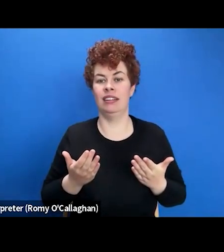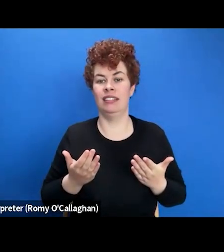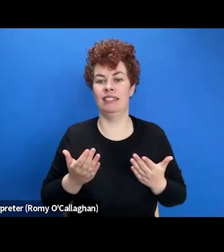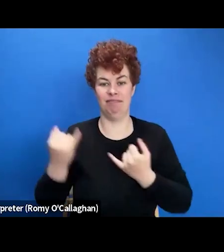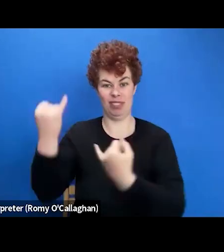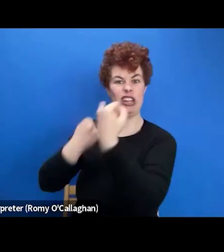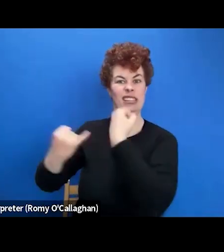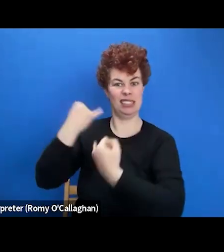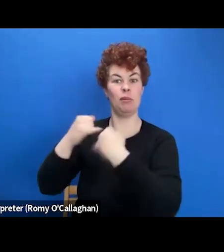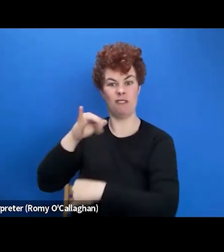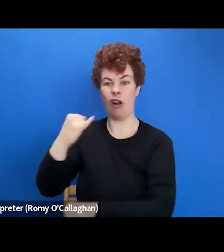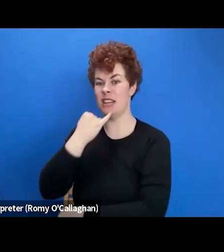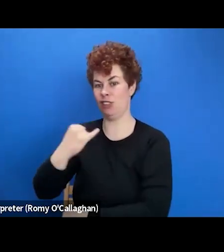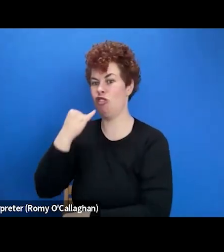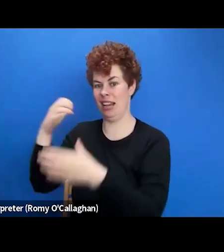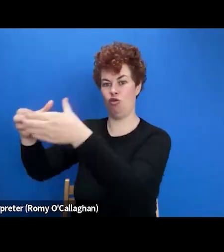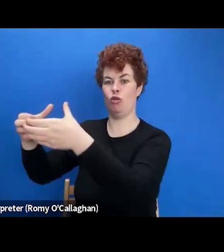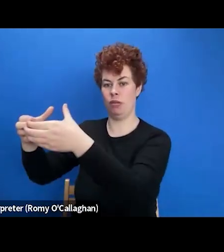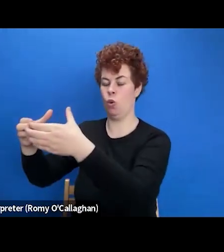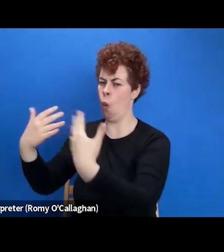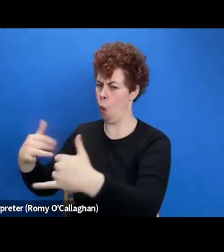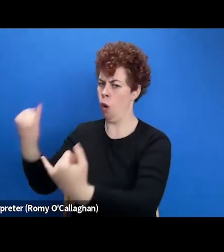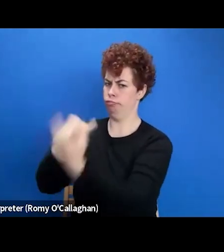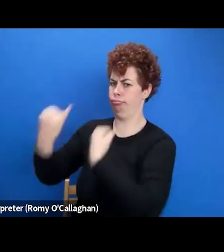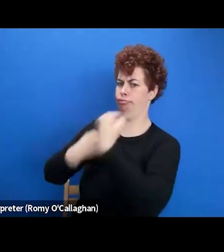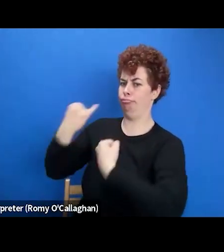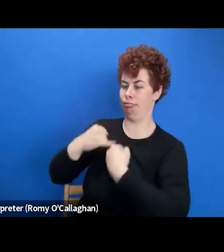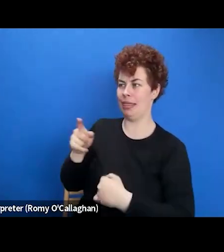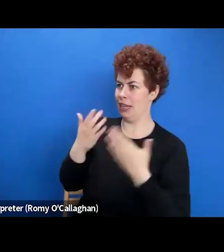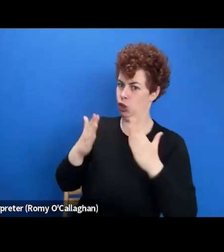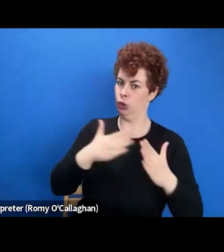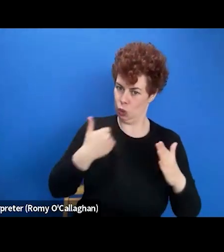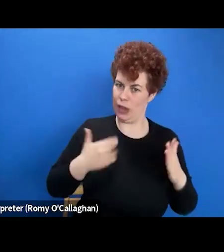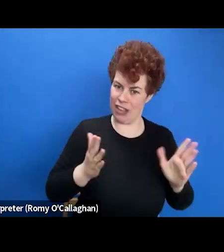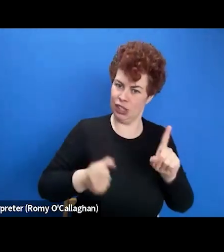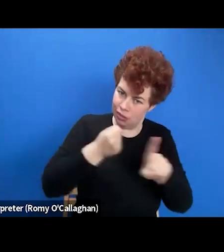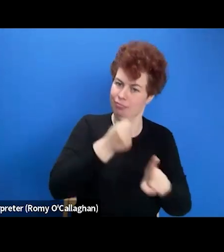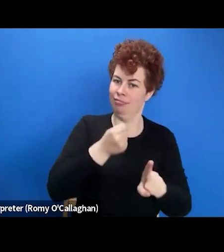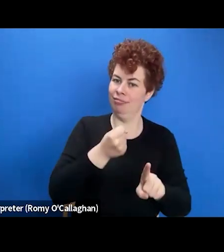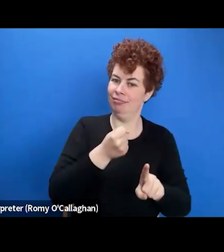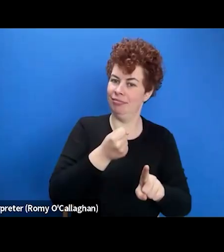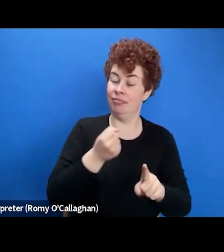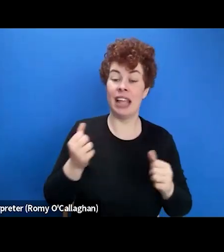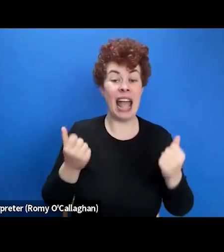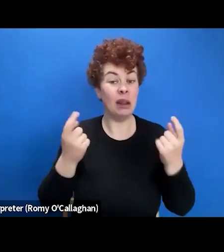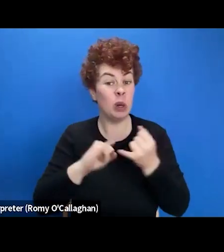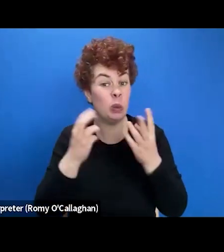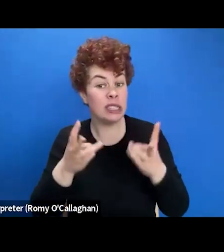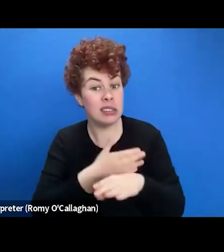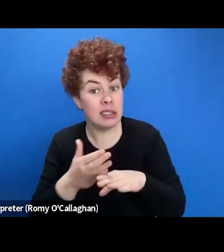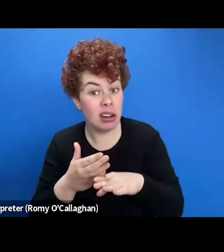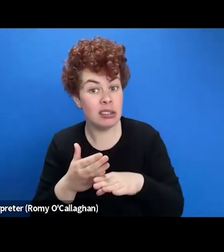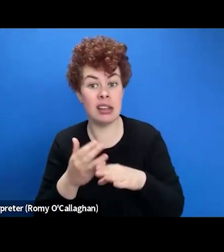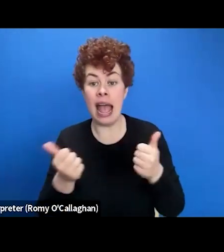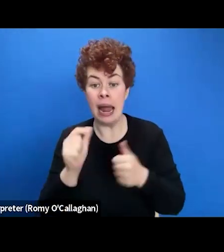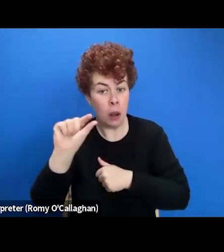criticism from the Israeli lobby, that Zionist lobby. So I think anybody starting out, any